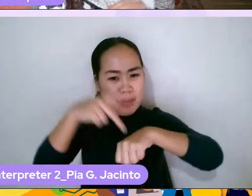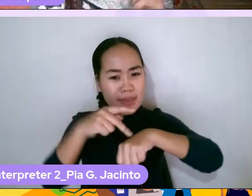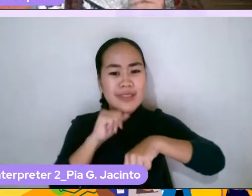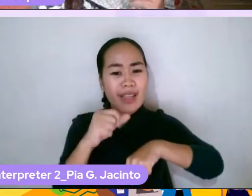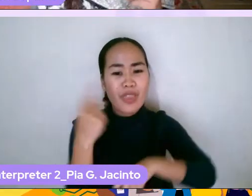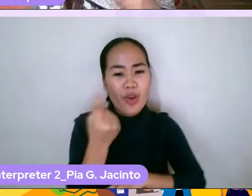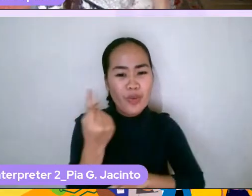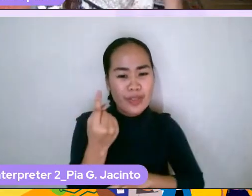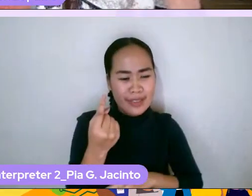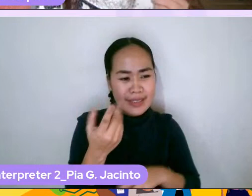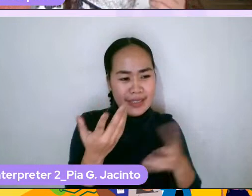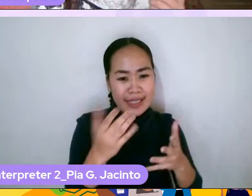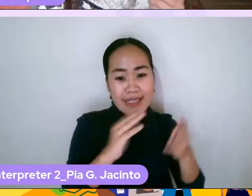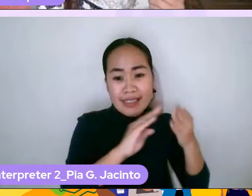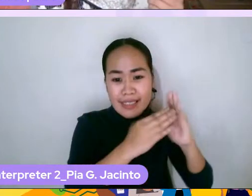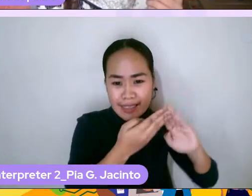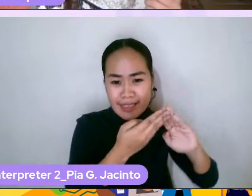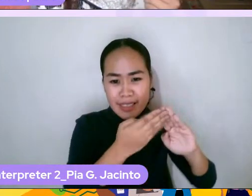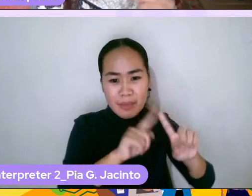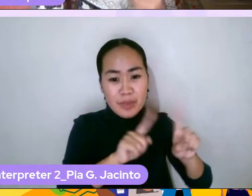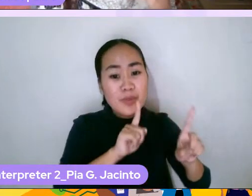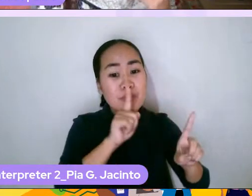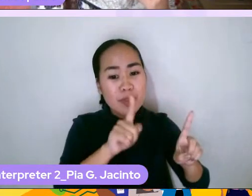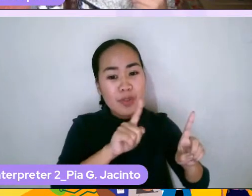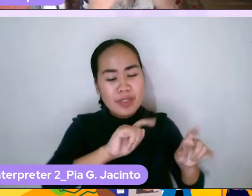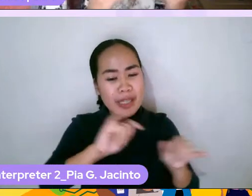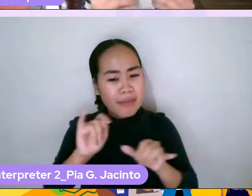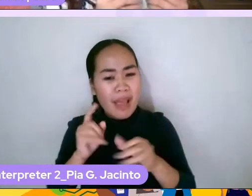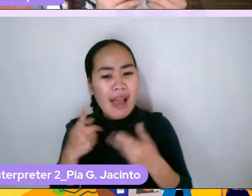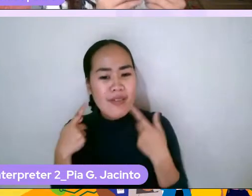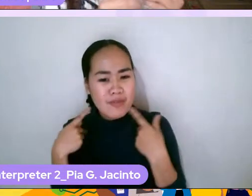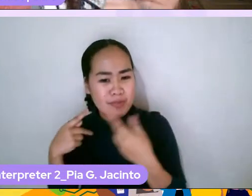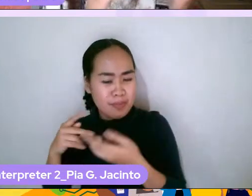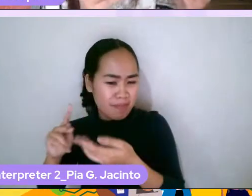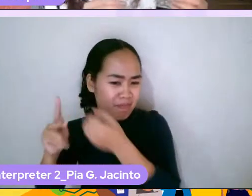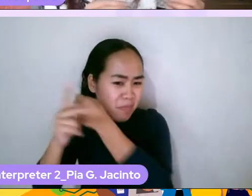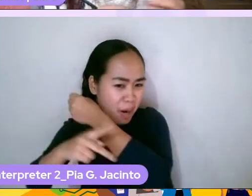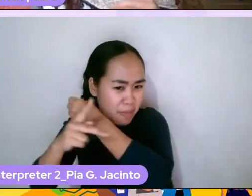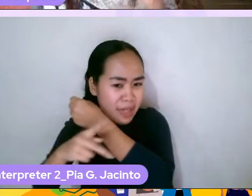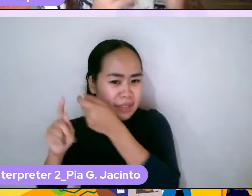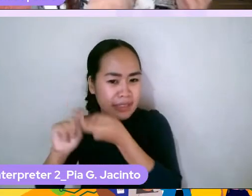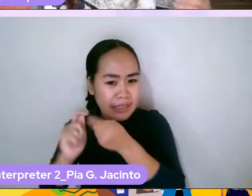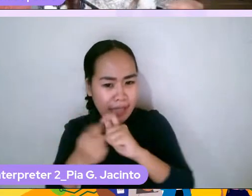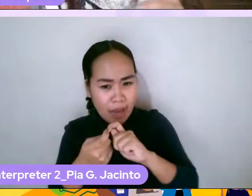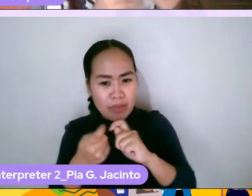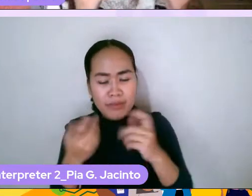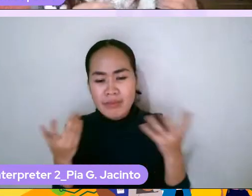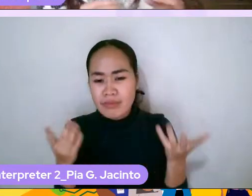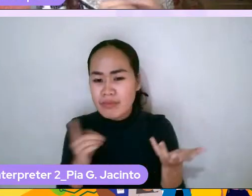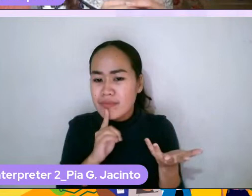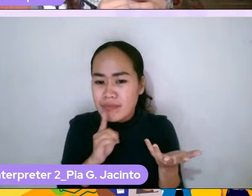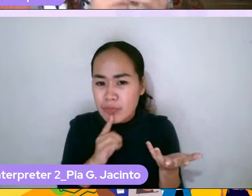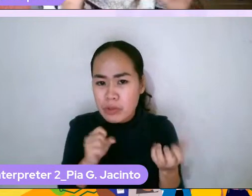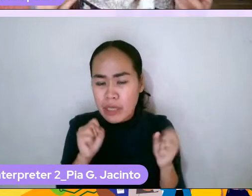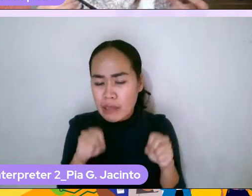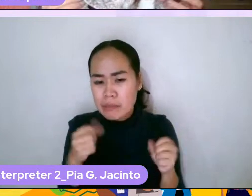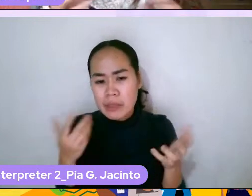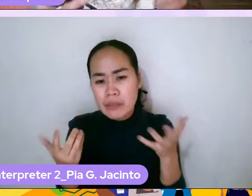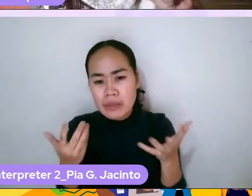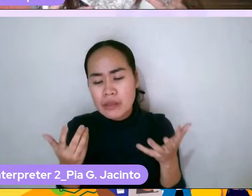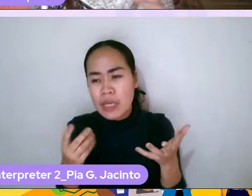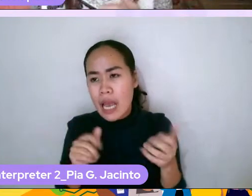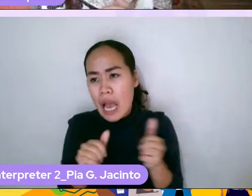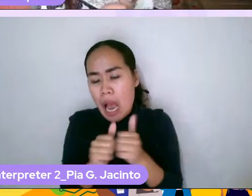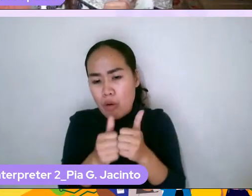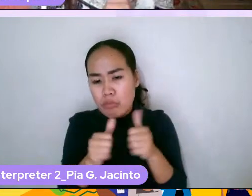Manila lang. So especially when the problem that you're solving is very scalable to rural areas, you know, let's say in agriculture and sustainability, even